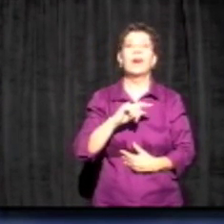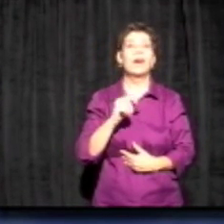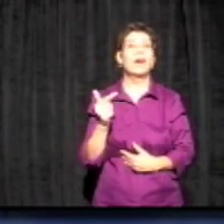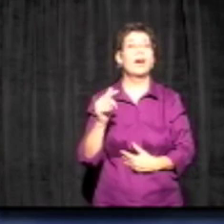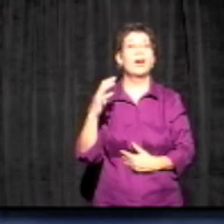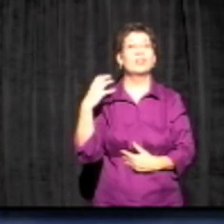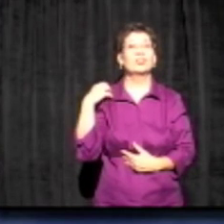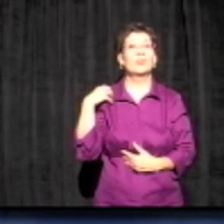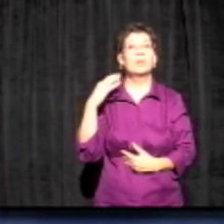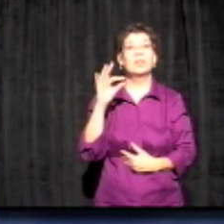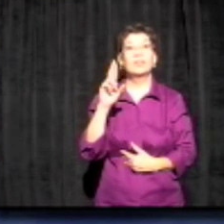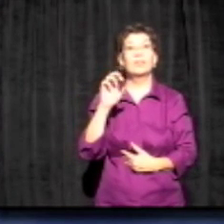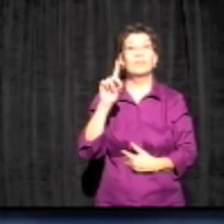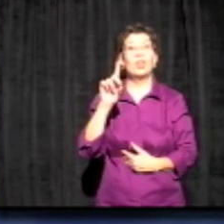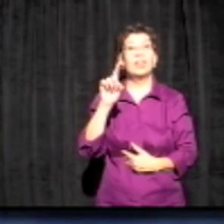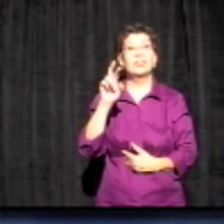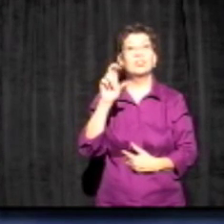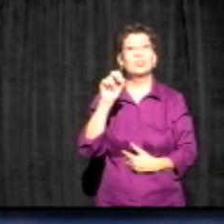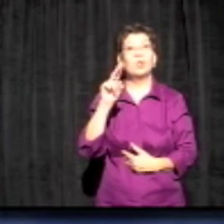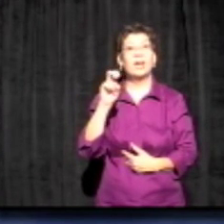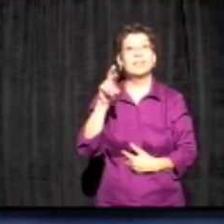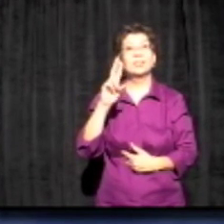chairman, Fred Drasner. Thank you very much.